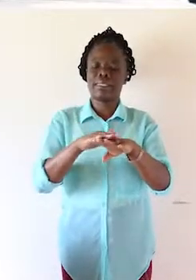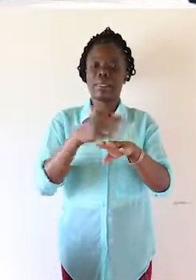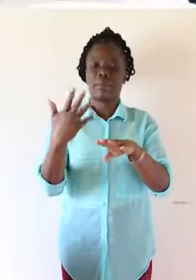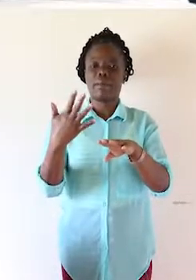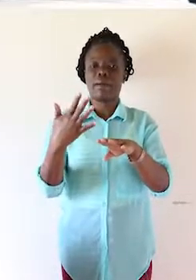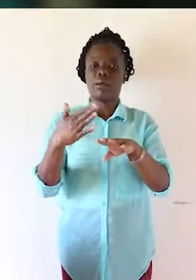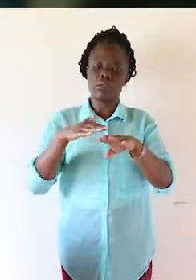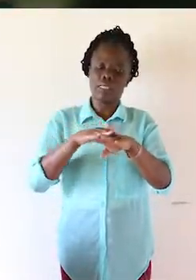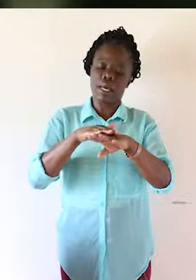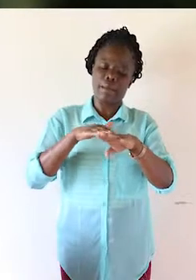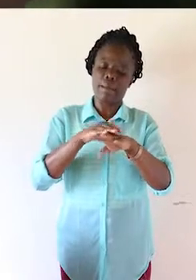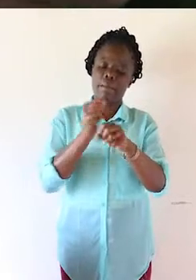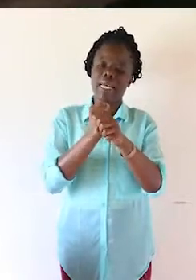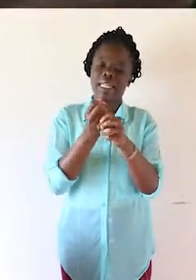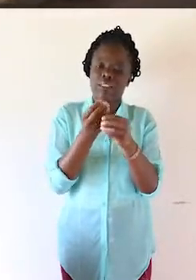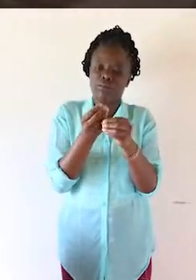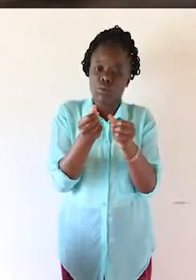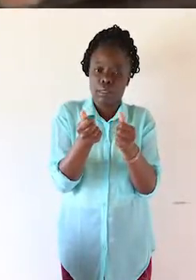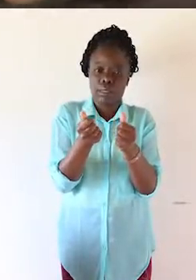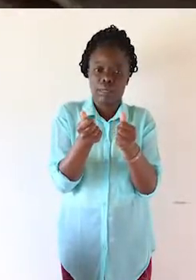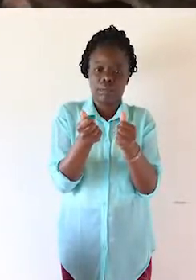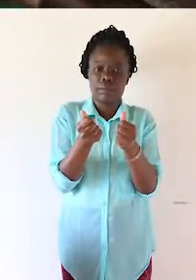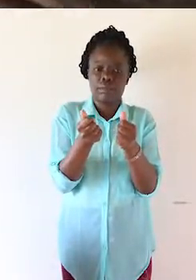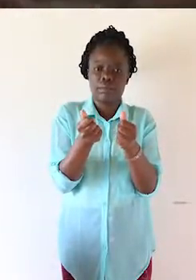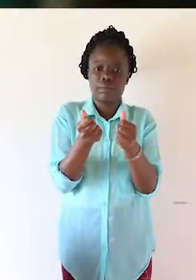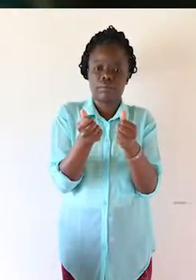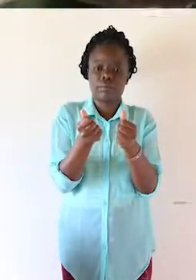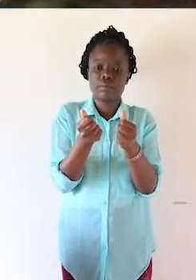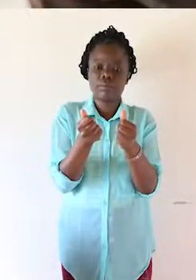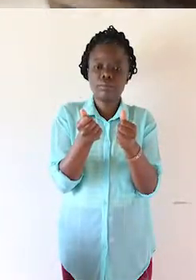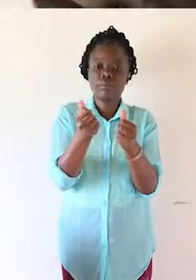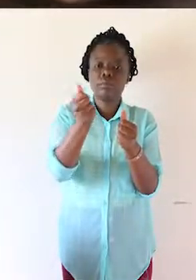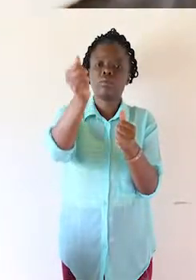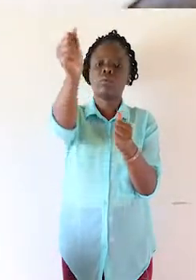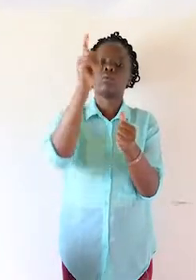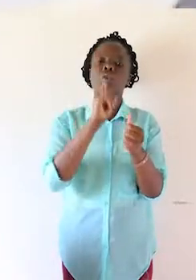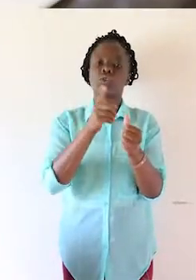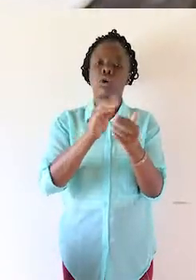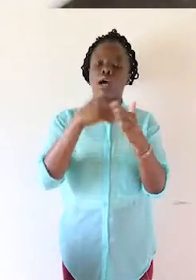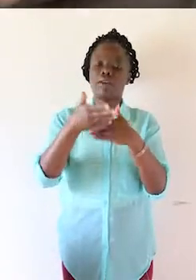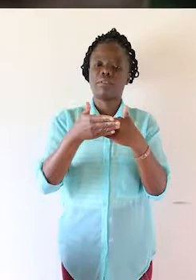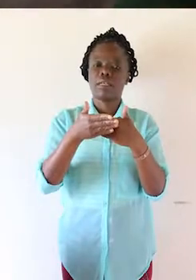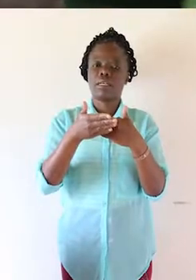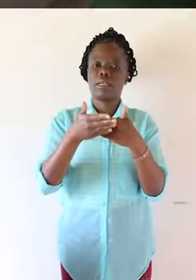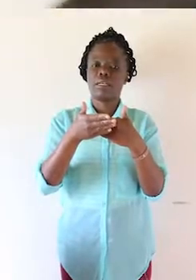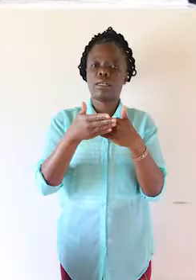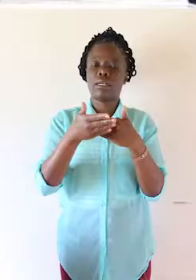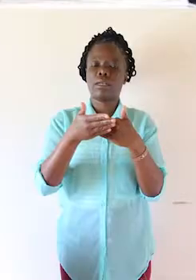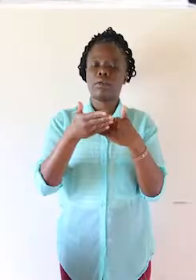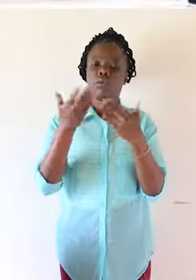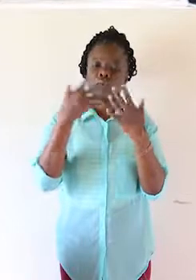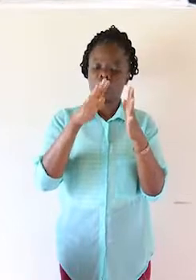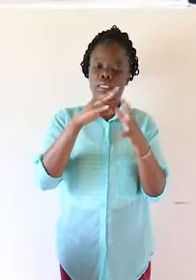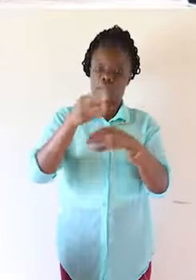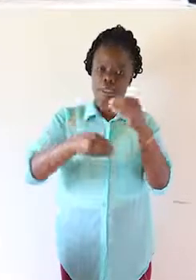the sandpaper scrubbing to make it smooth. Yes, like that. So after that one, we get